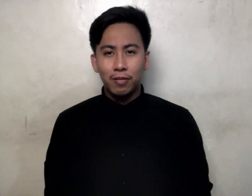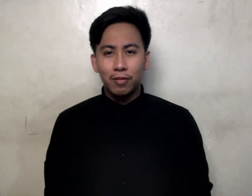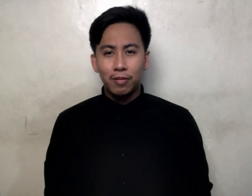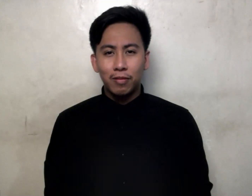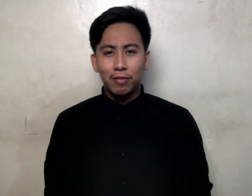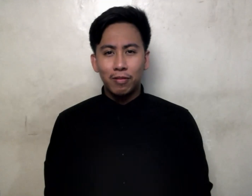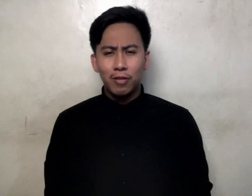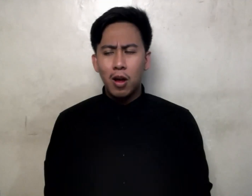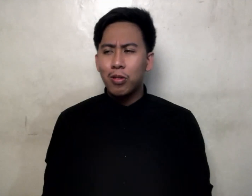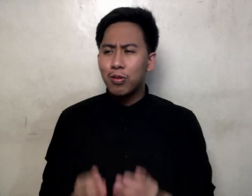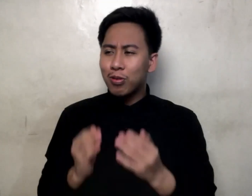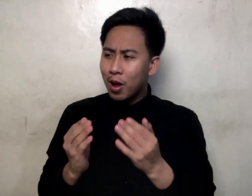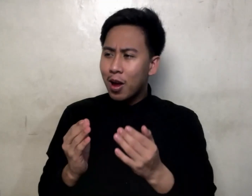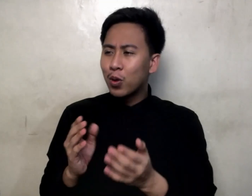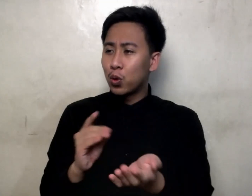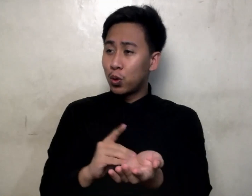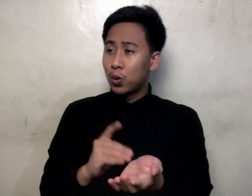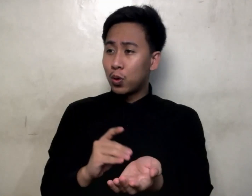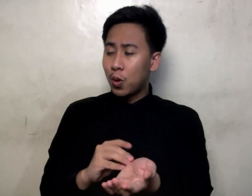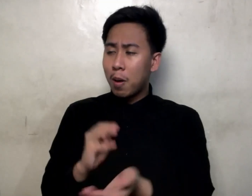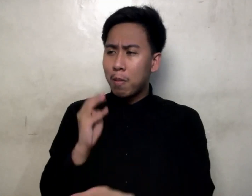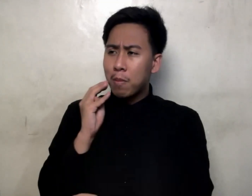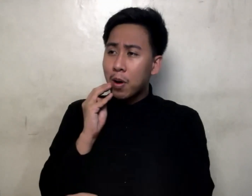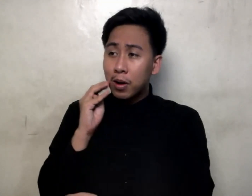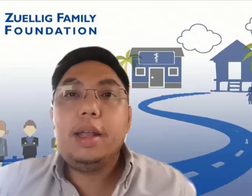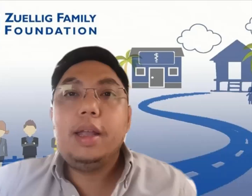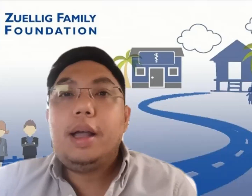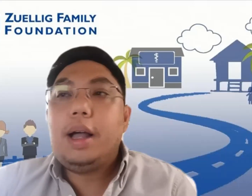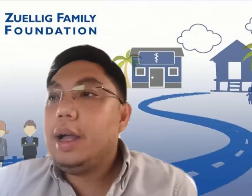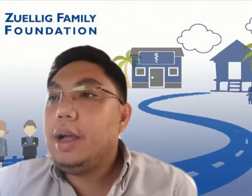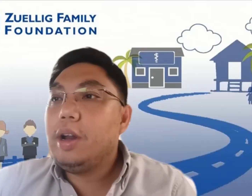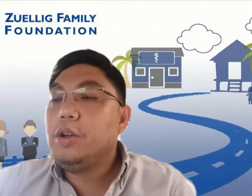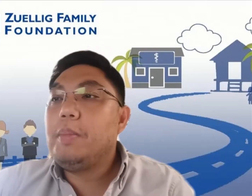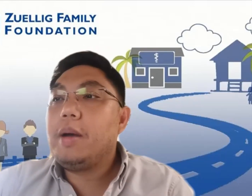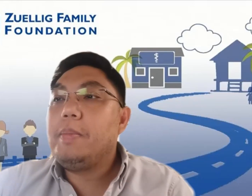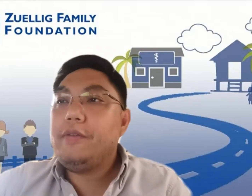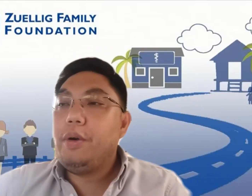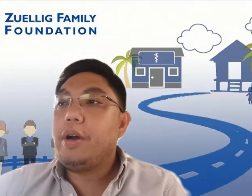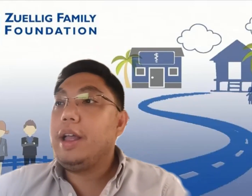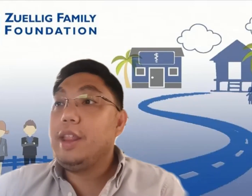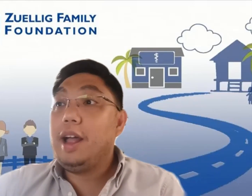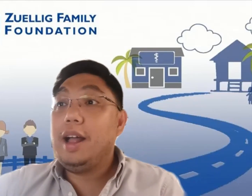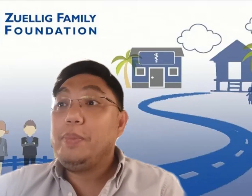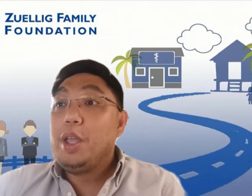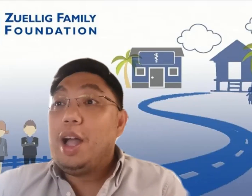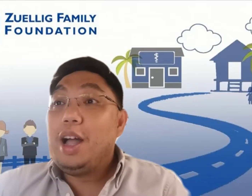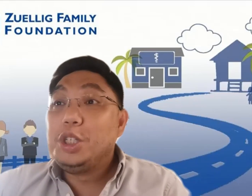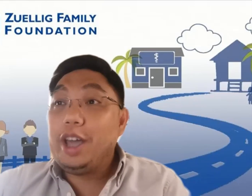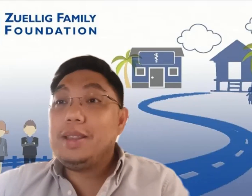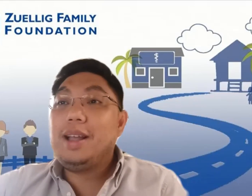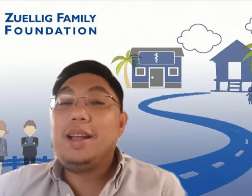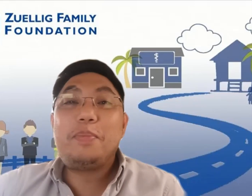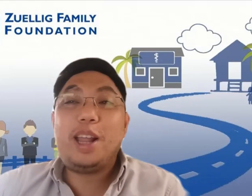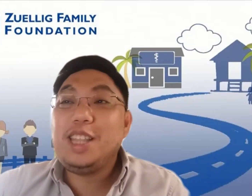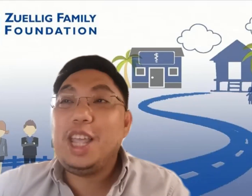Well, thank you very much, Dr. Martin Pareño and Dr. Corazon Barba for the